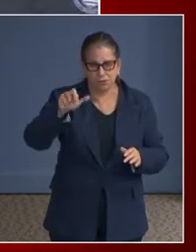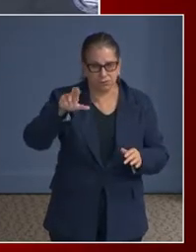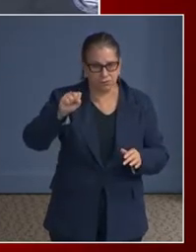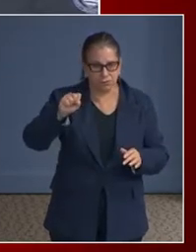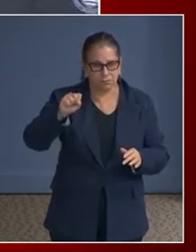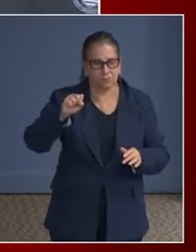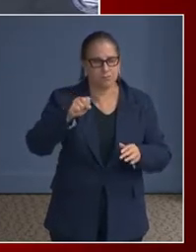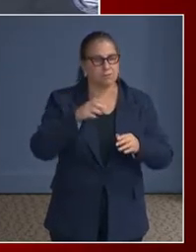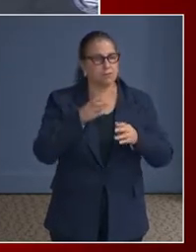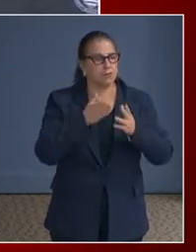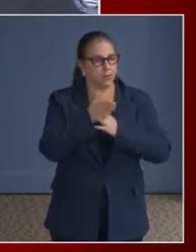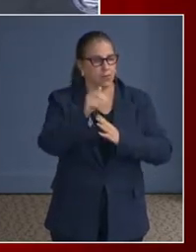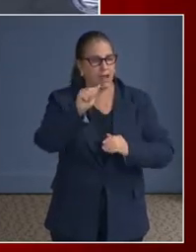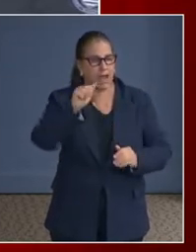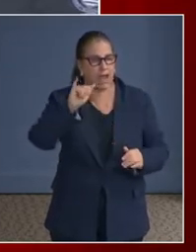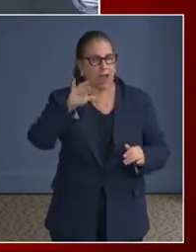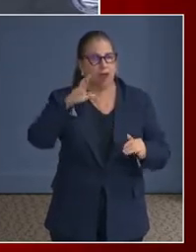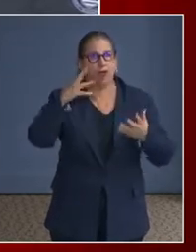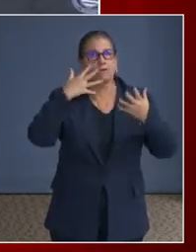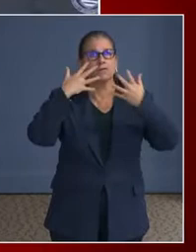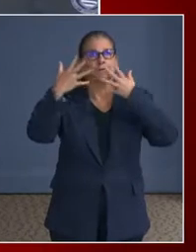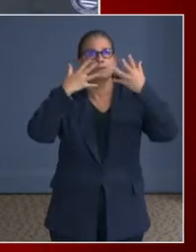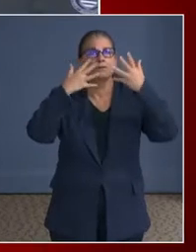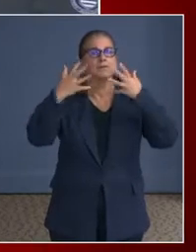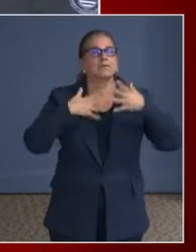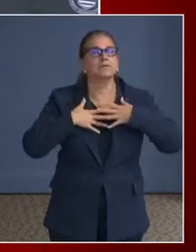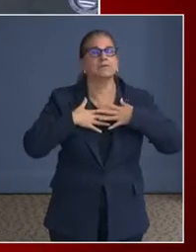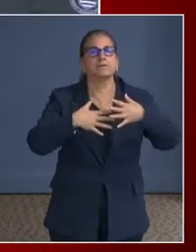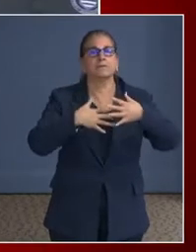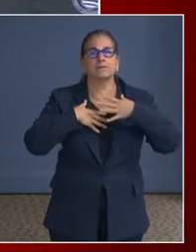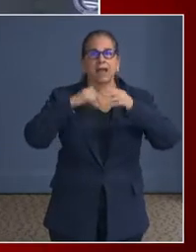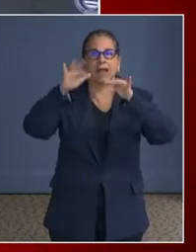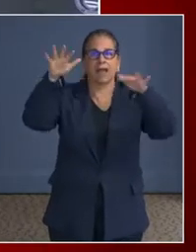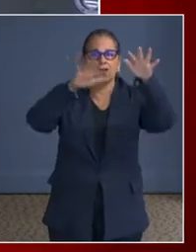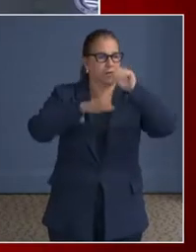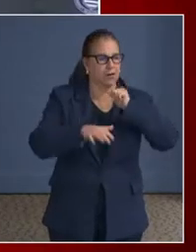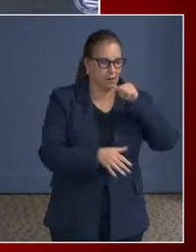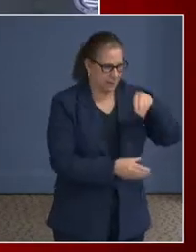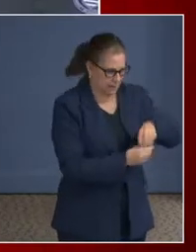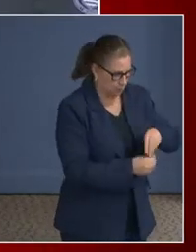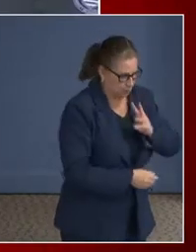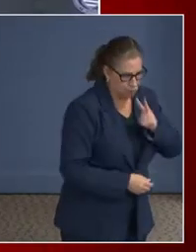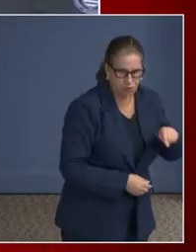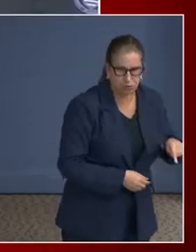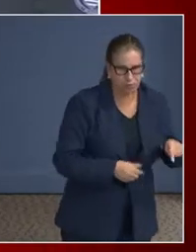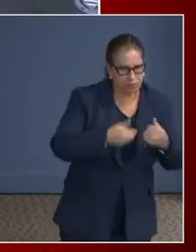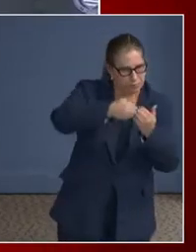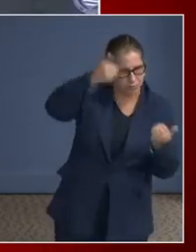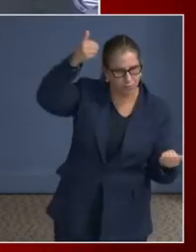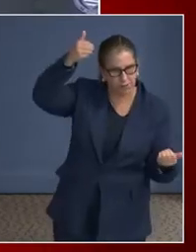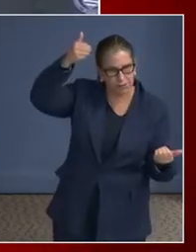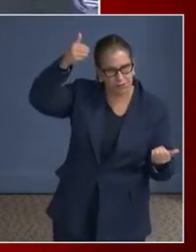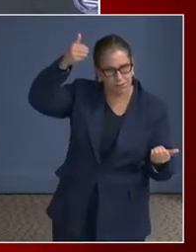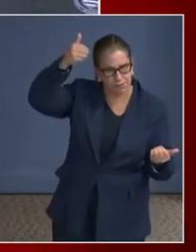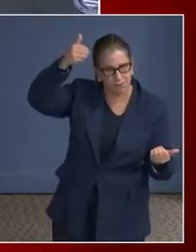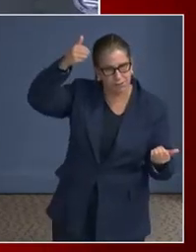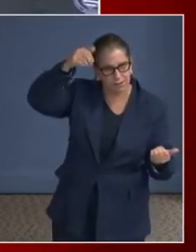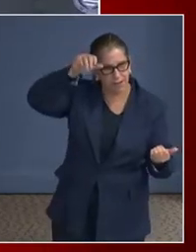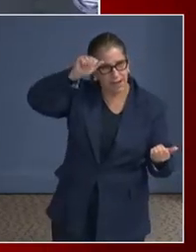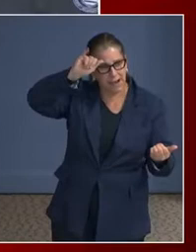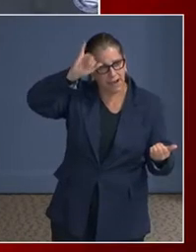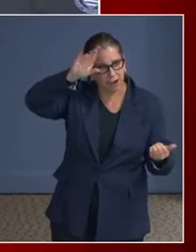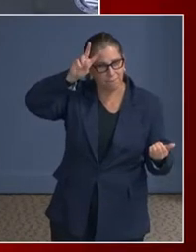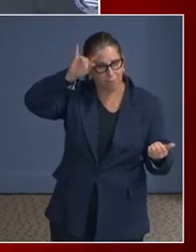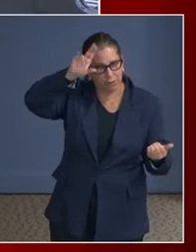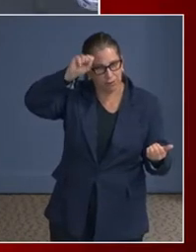particles. So I think the very end of your statement is what I was actually trying to ask about. So Yes. These people who have had sewage backing up